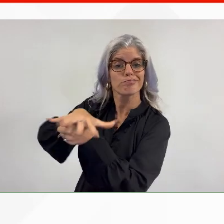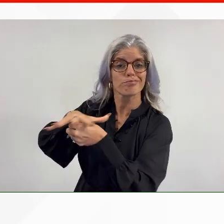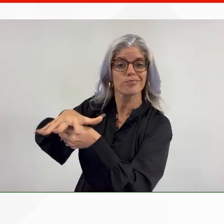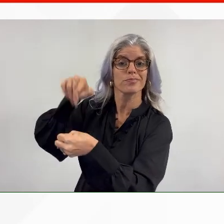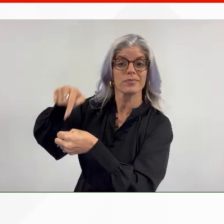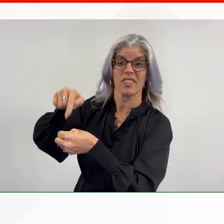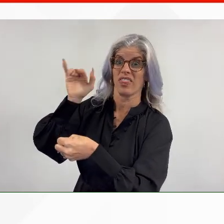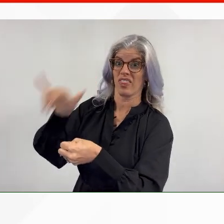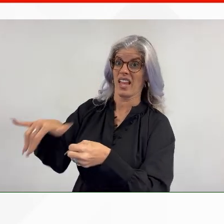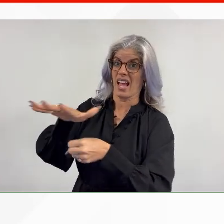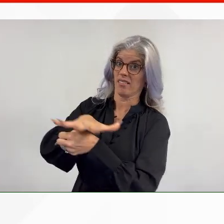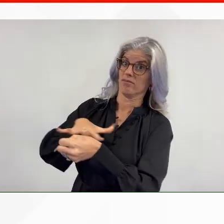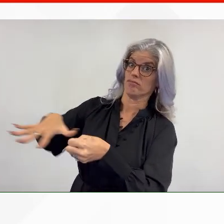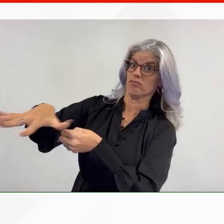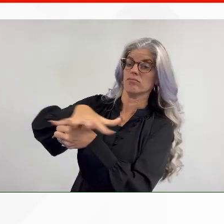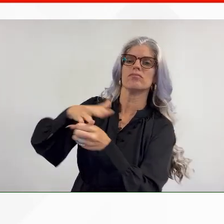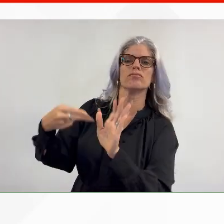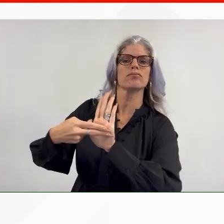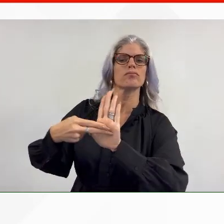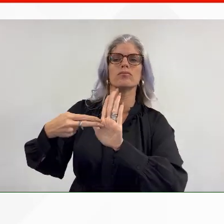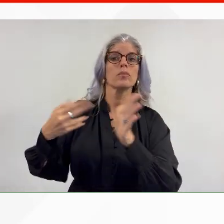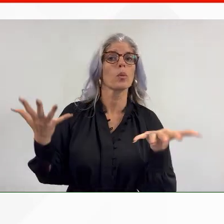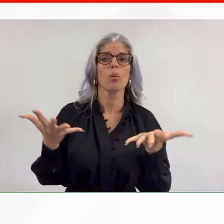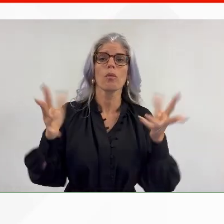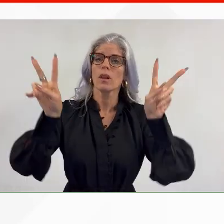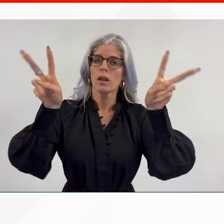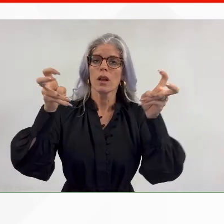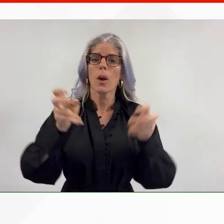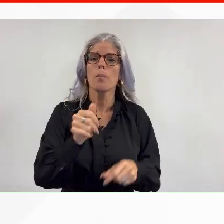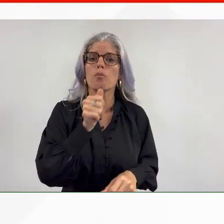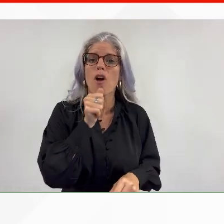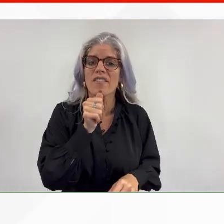who holds the legal responsibility of your facility.